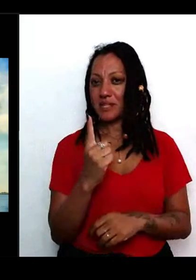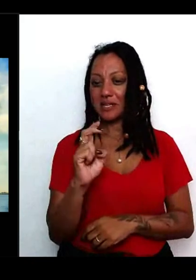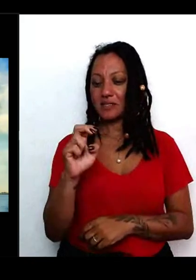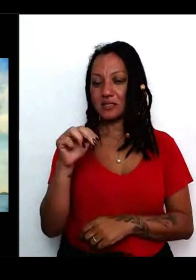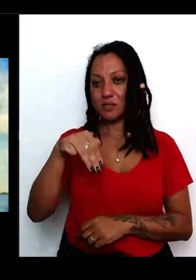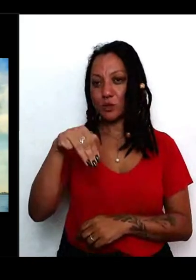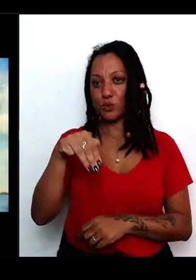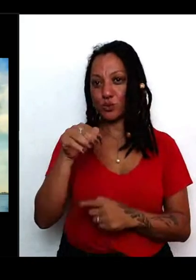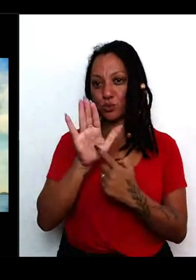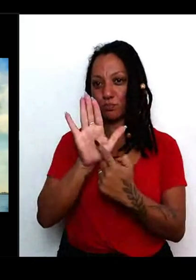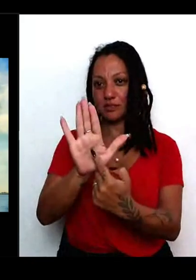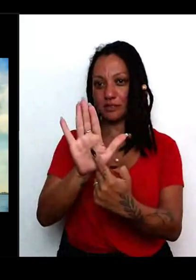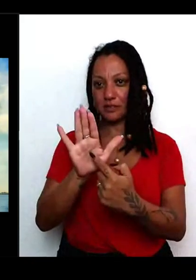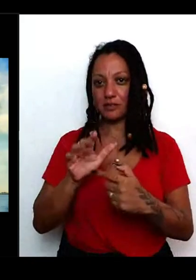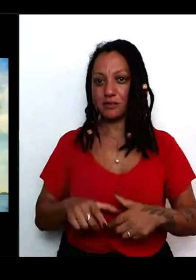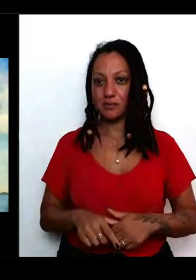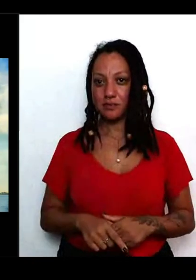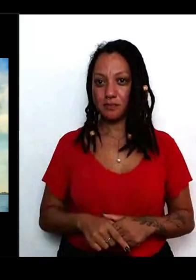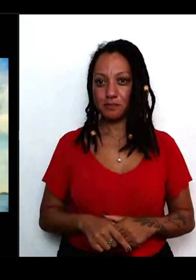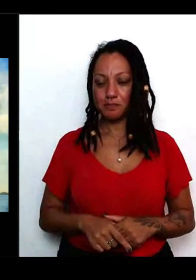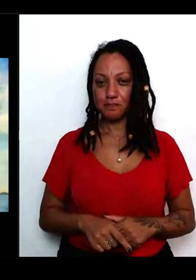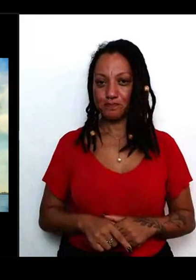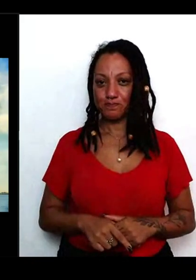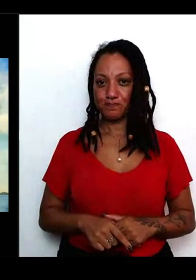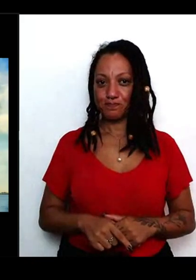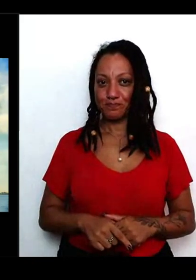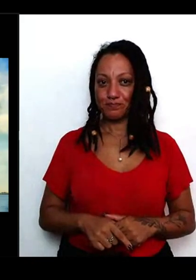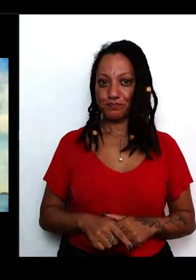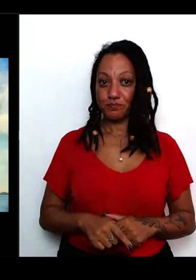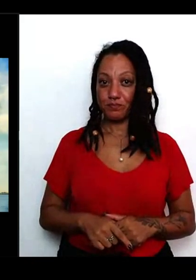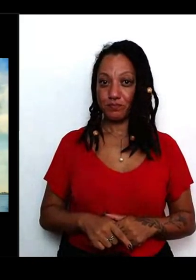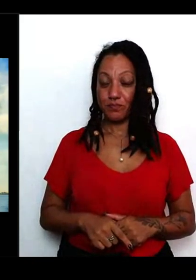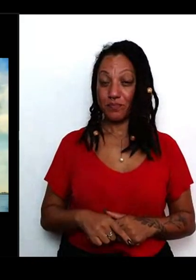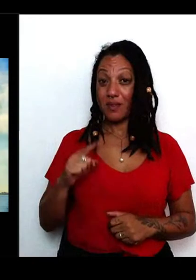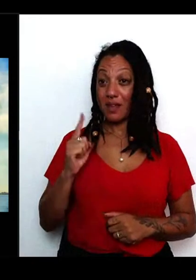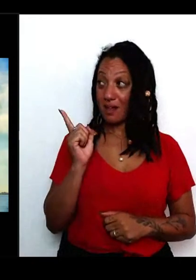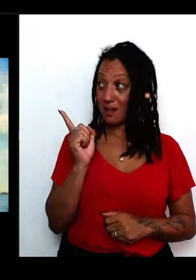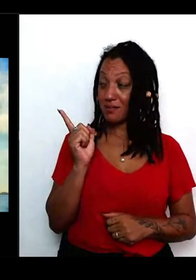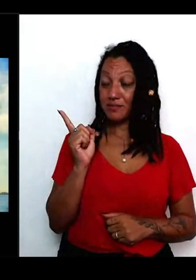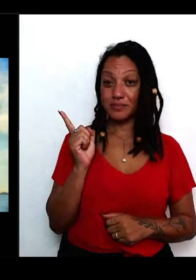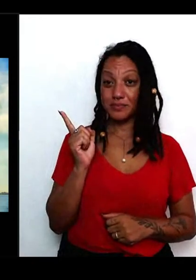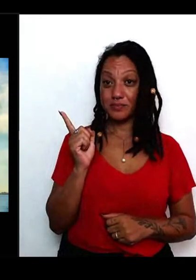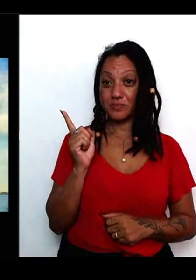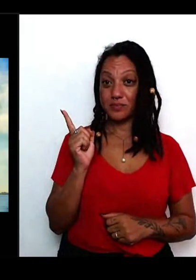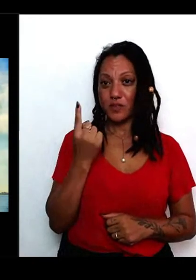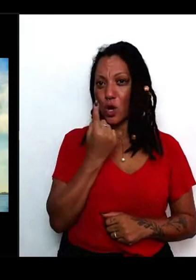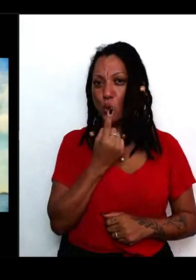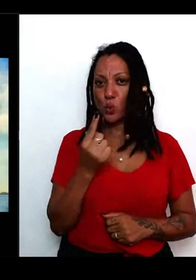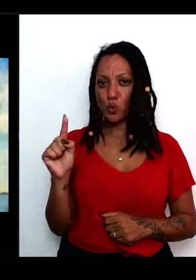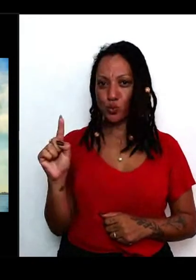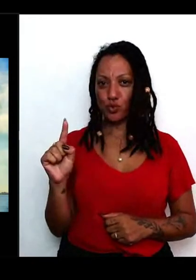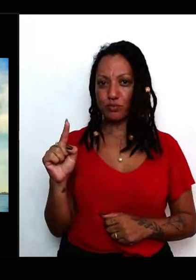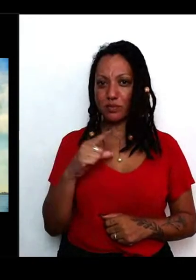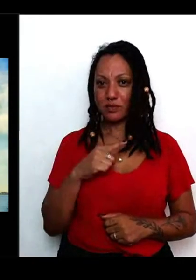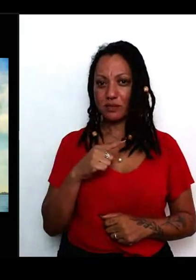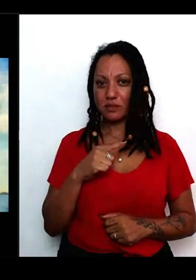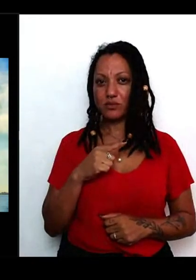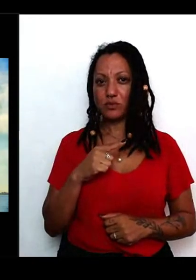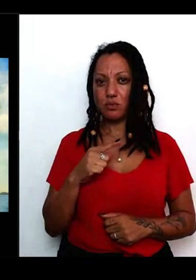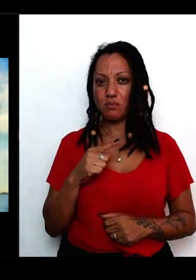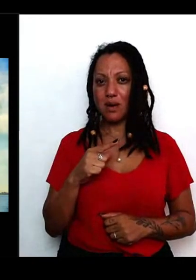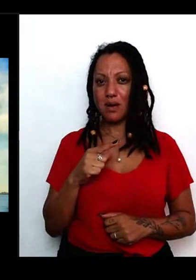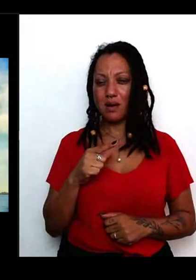this is my last piece which was on a barge in Toronto as part of the Toronto biennial